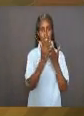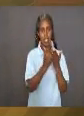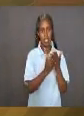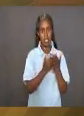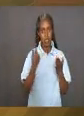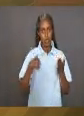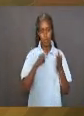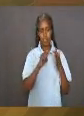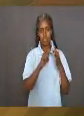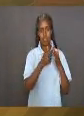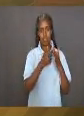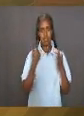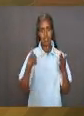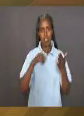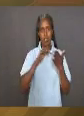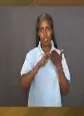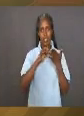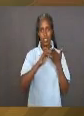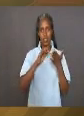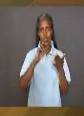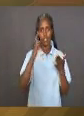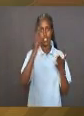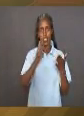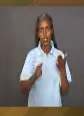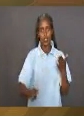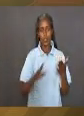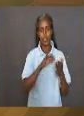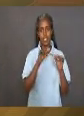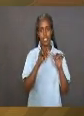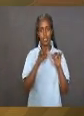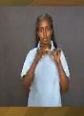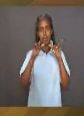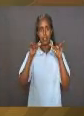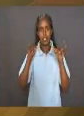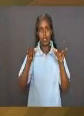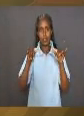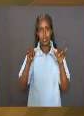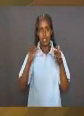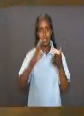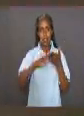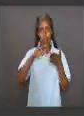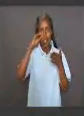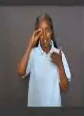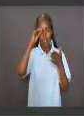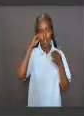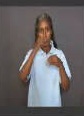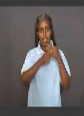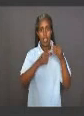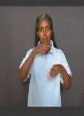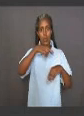we started our study of geometry and measurement by learning about